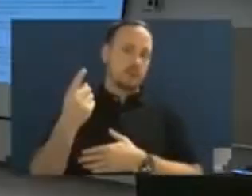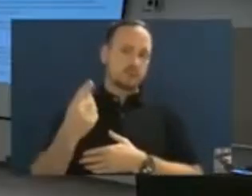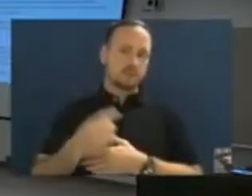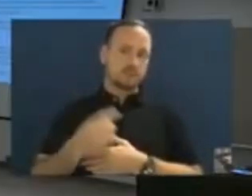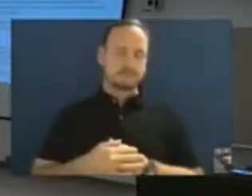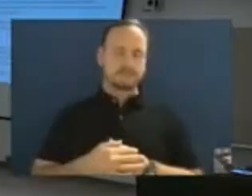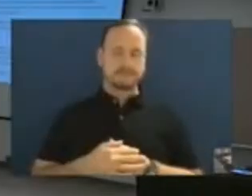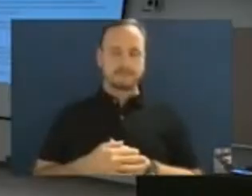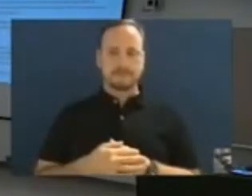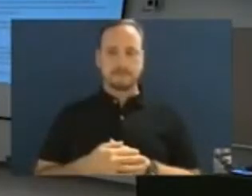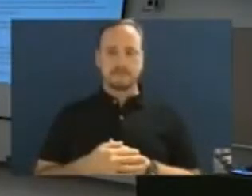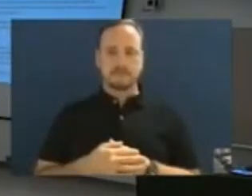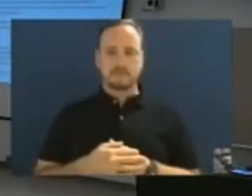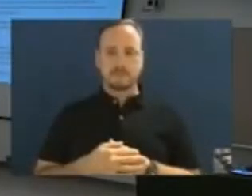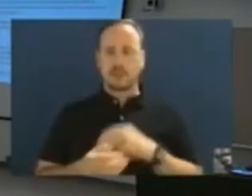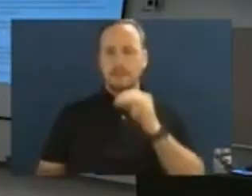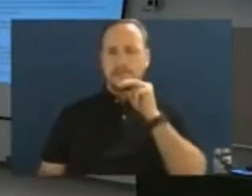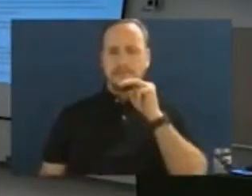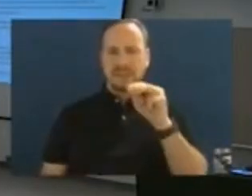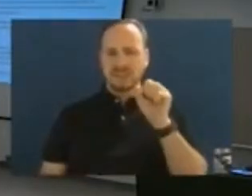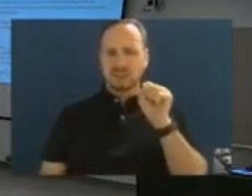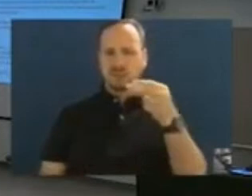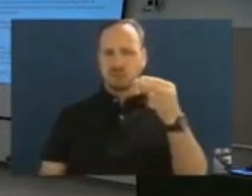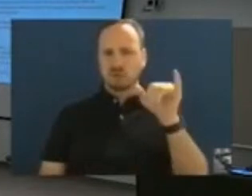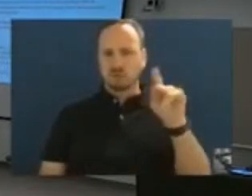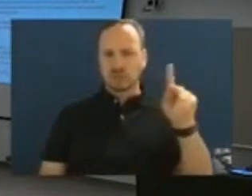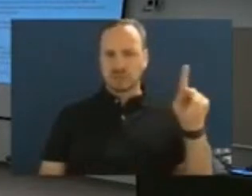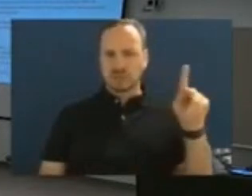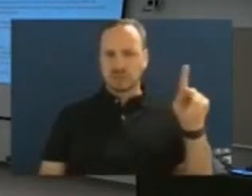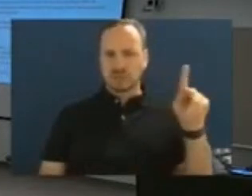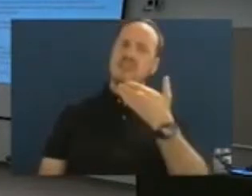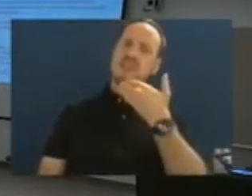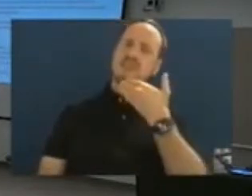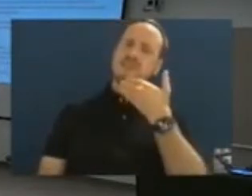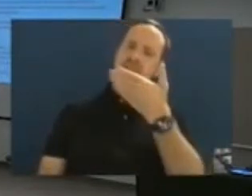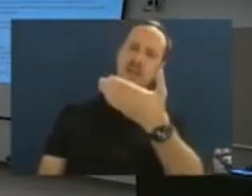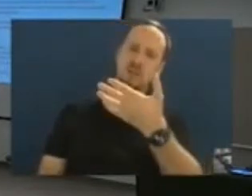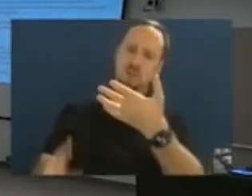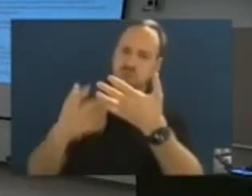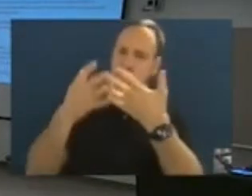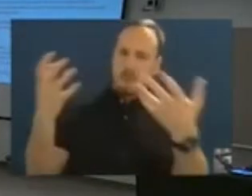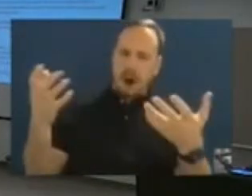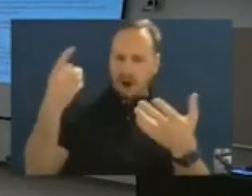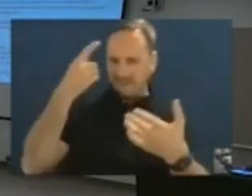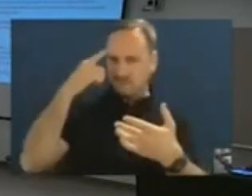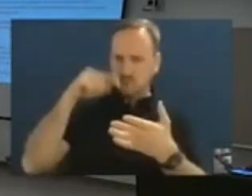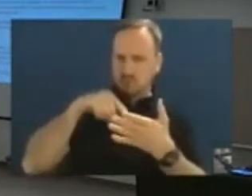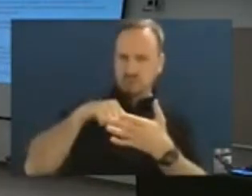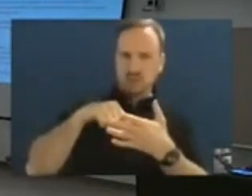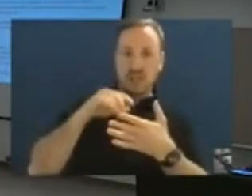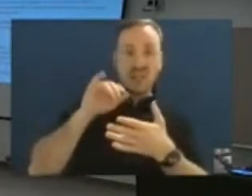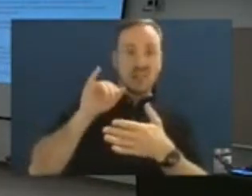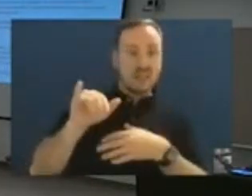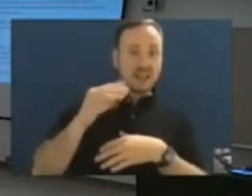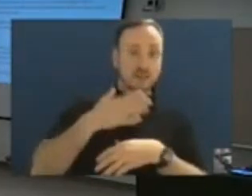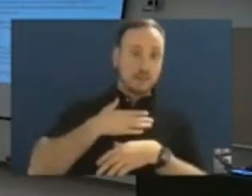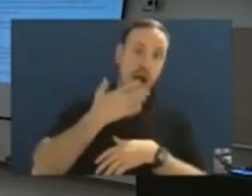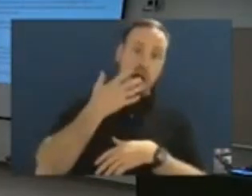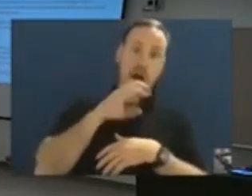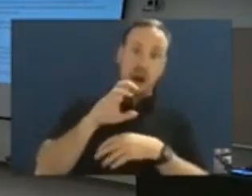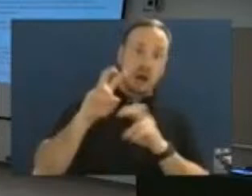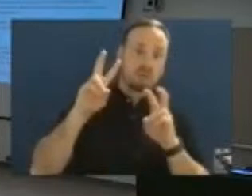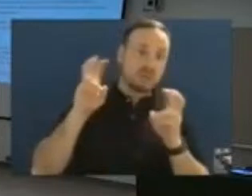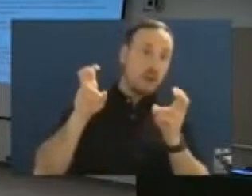thank you so much for this. Early on, as we looked at this was one of my big hot buttons. How are we going to support